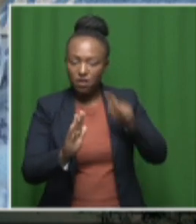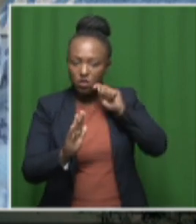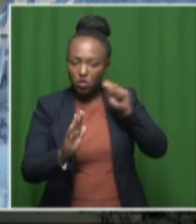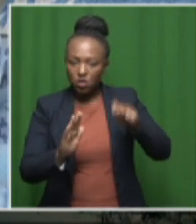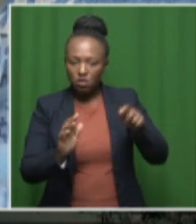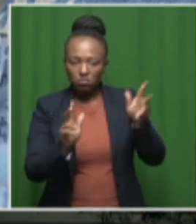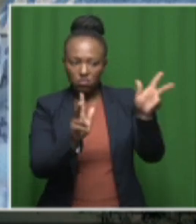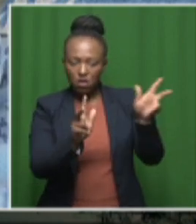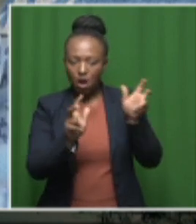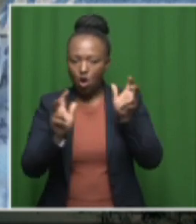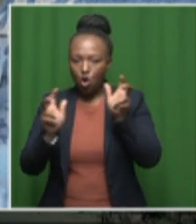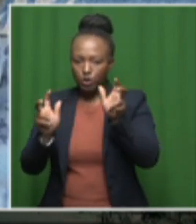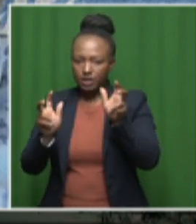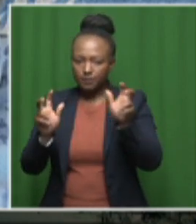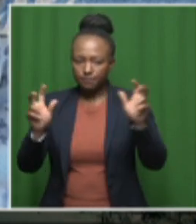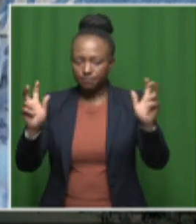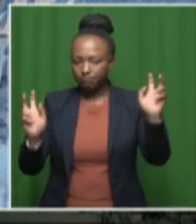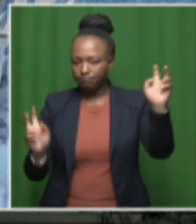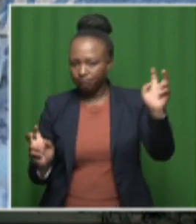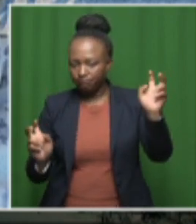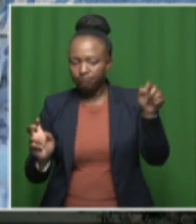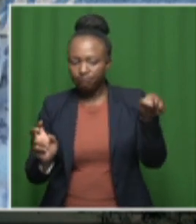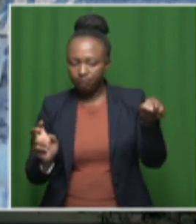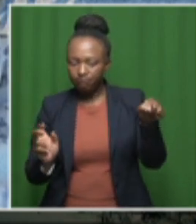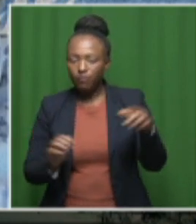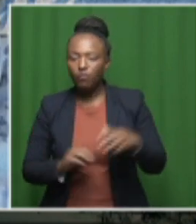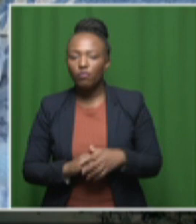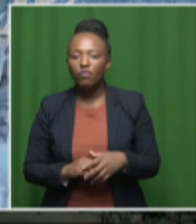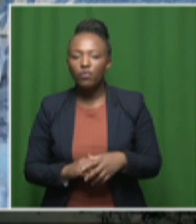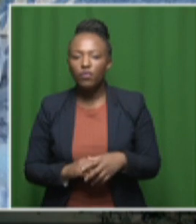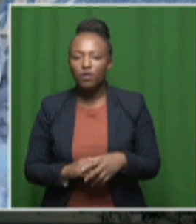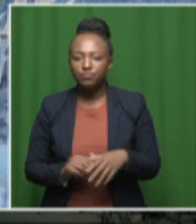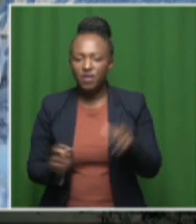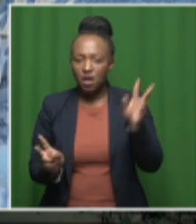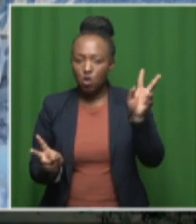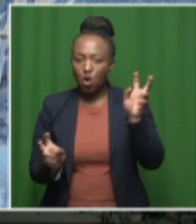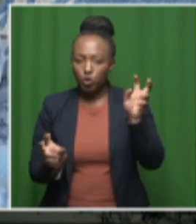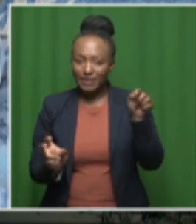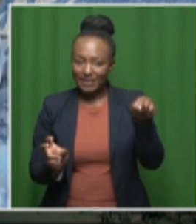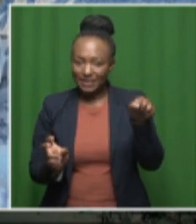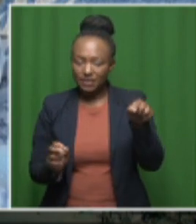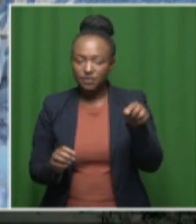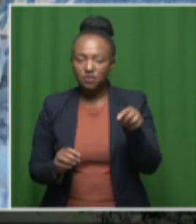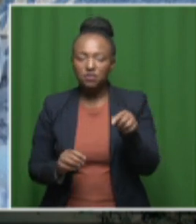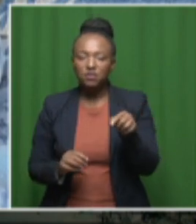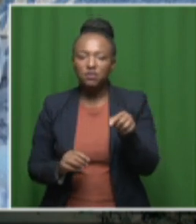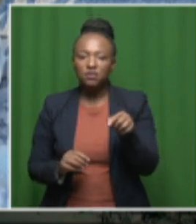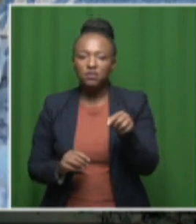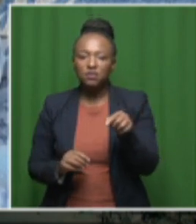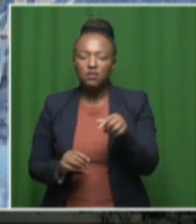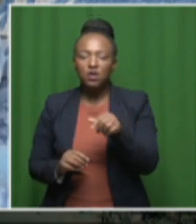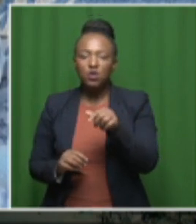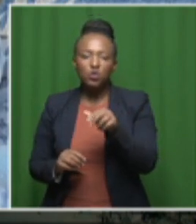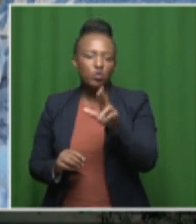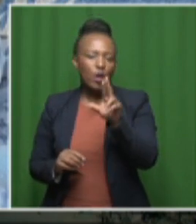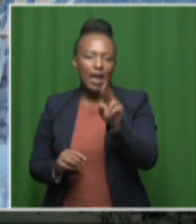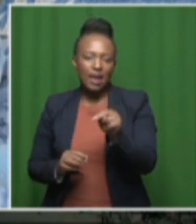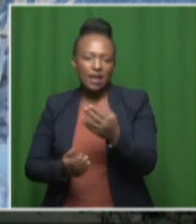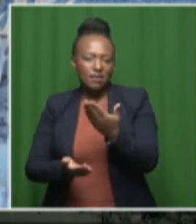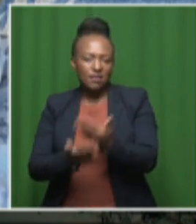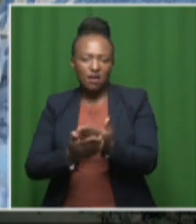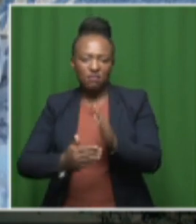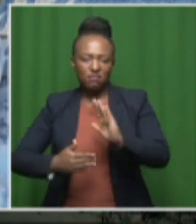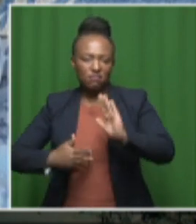him. To quote what he was saying, the United Nations can be simply closed. The